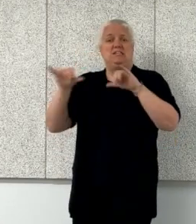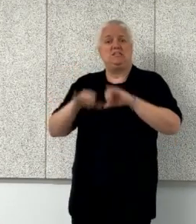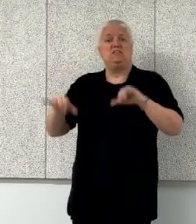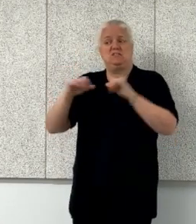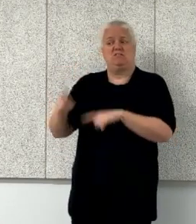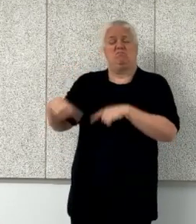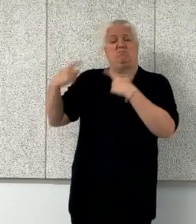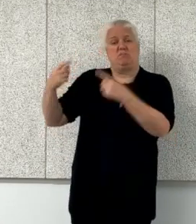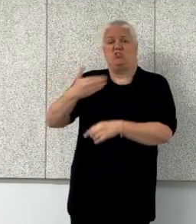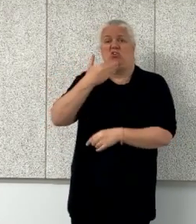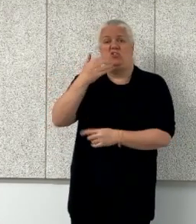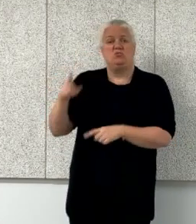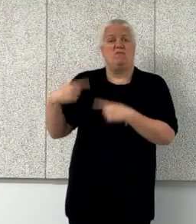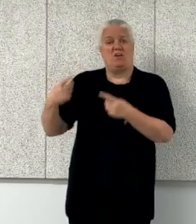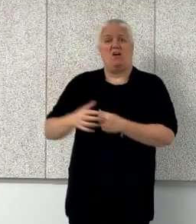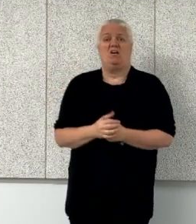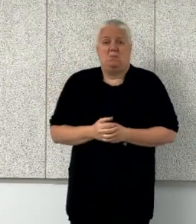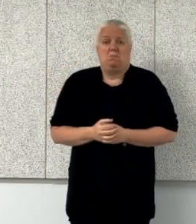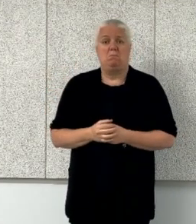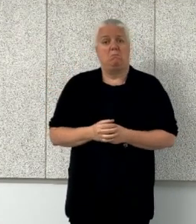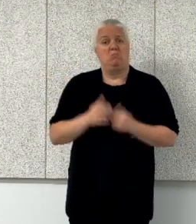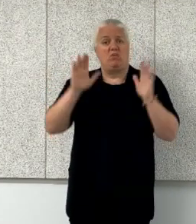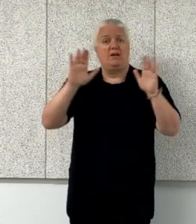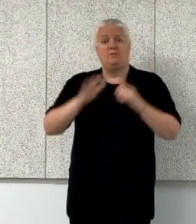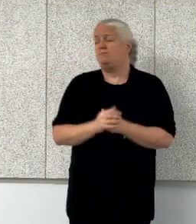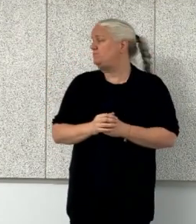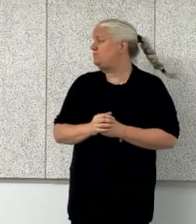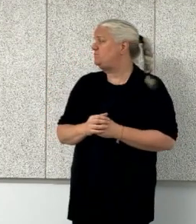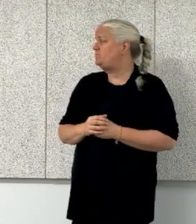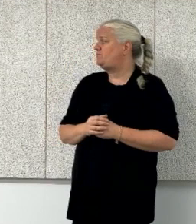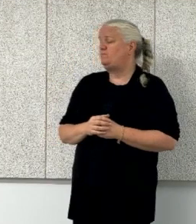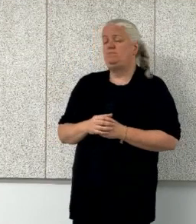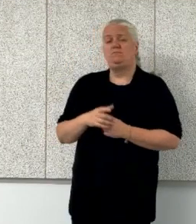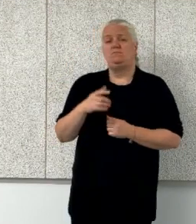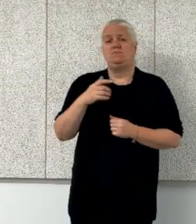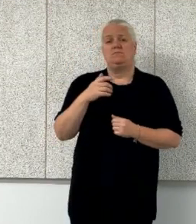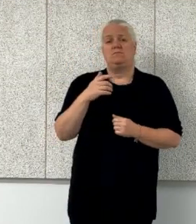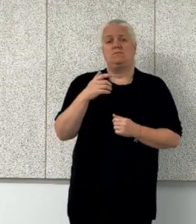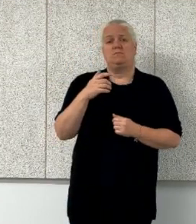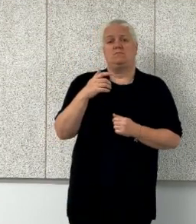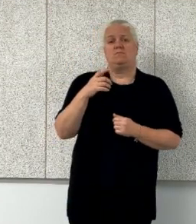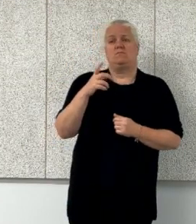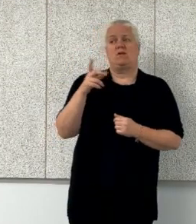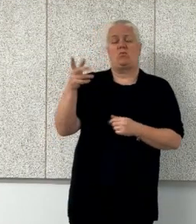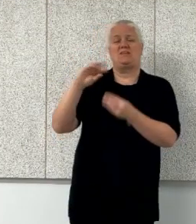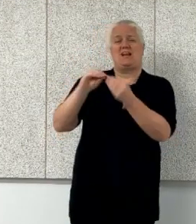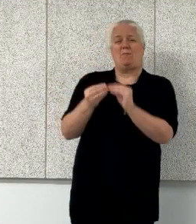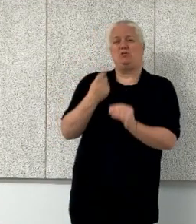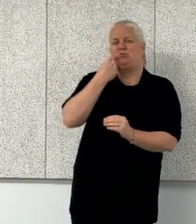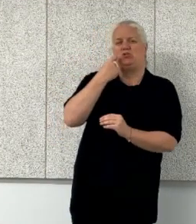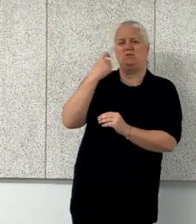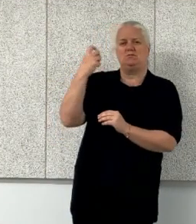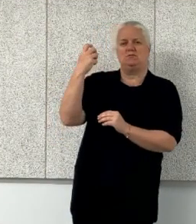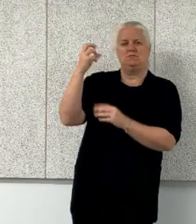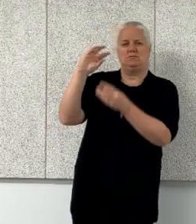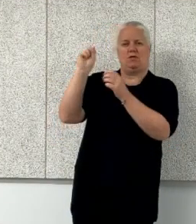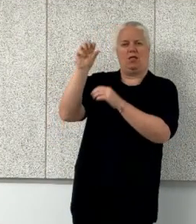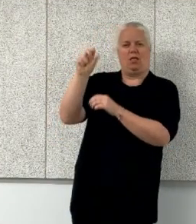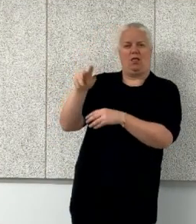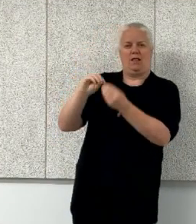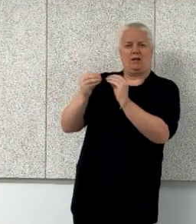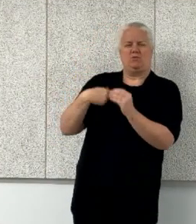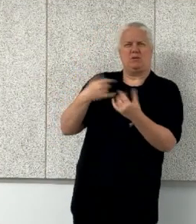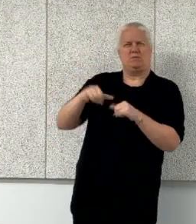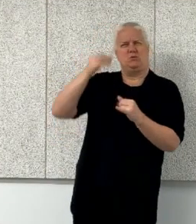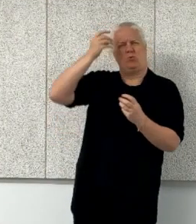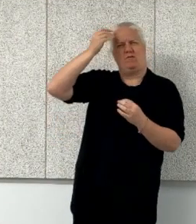far. Great. It's been busy. I'll say, like, we're gonna, I'm, and that's part of, like, I'm still chewing on the data that you provided because I'm, like, processing it in my brain. But, and